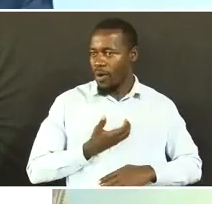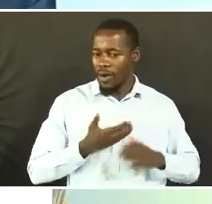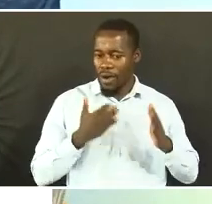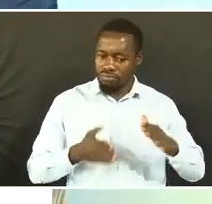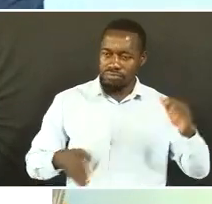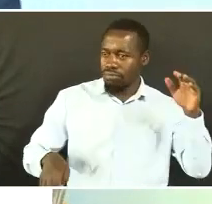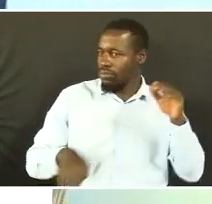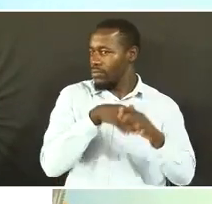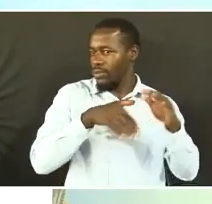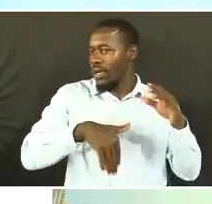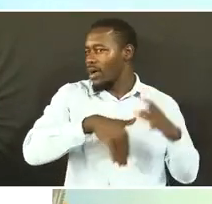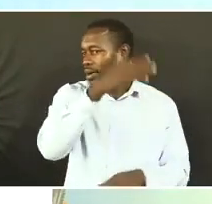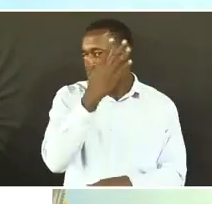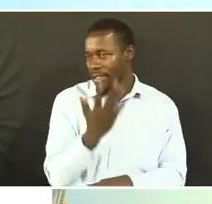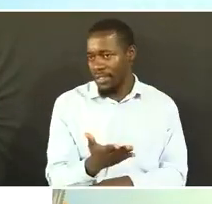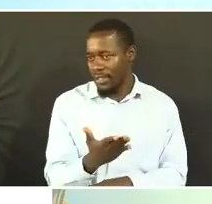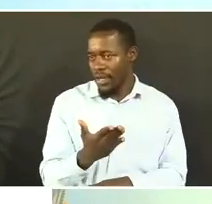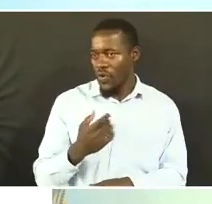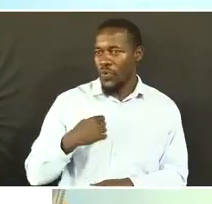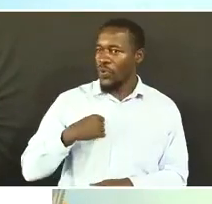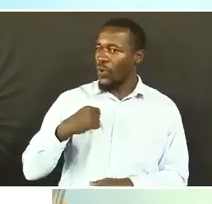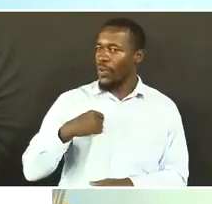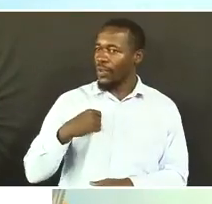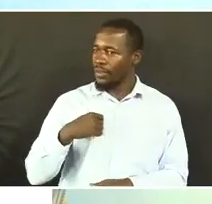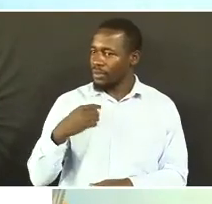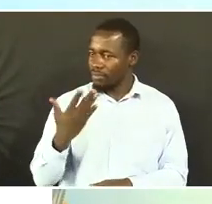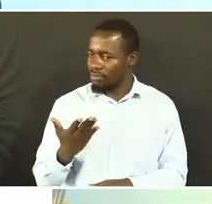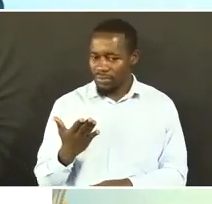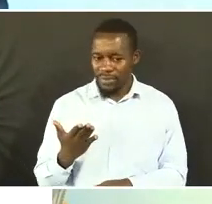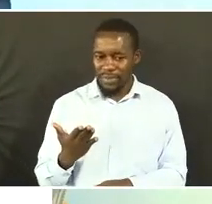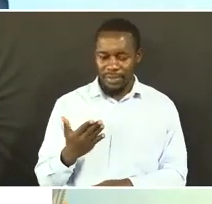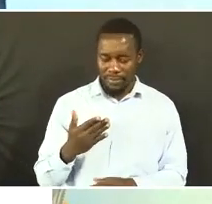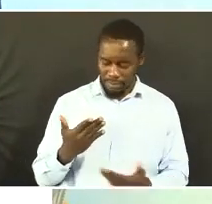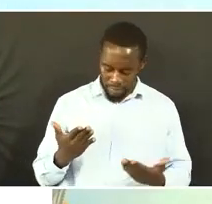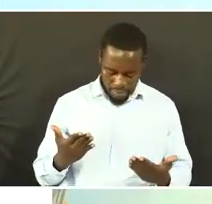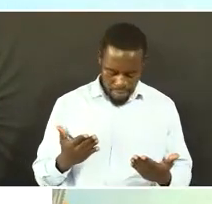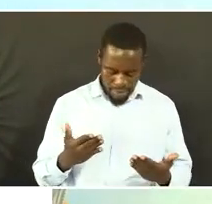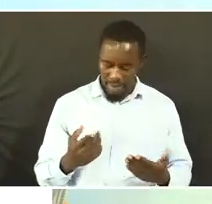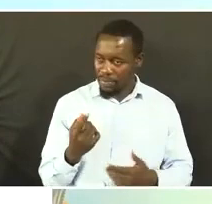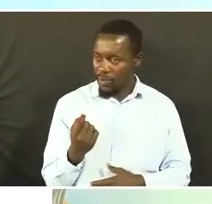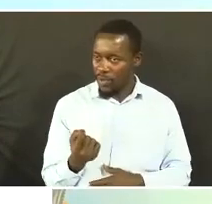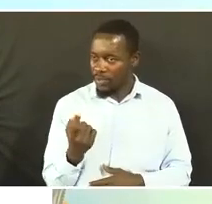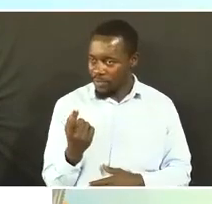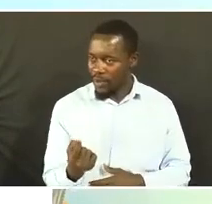him into his pigsty to take care of pigs.